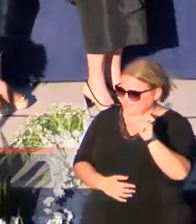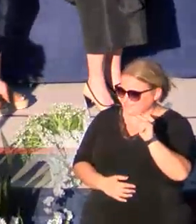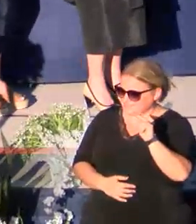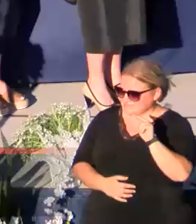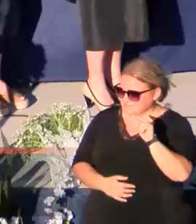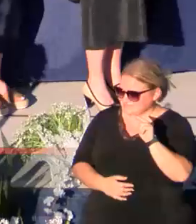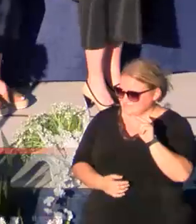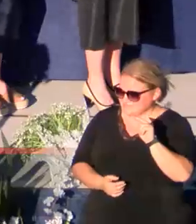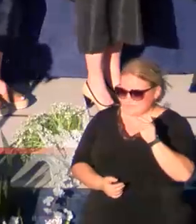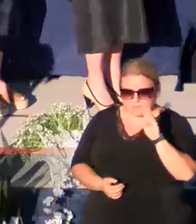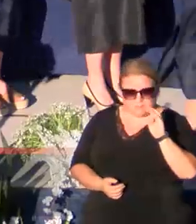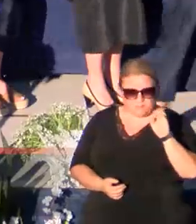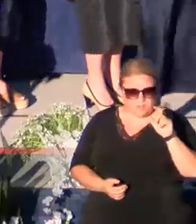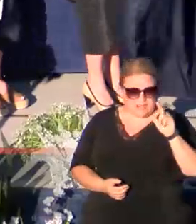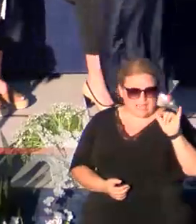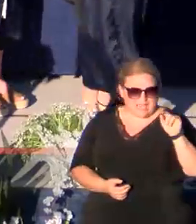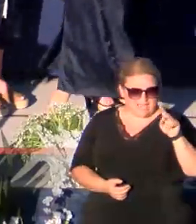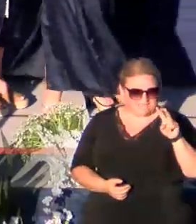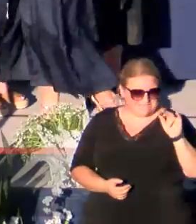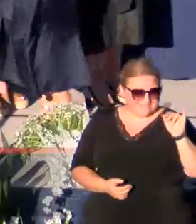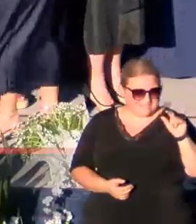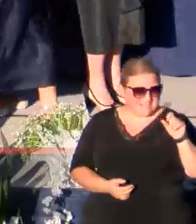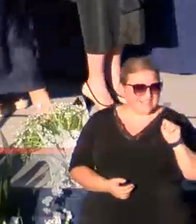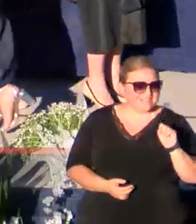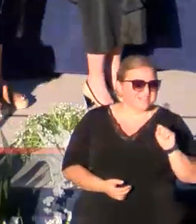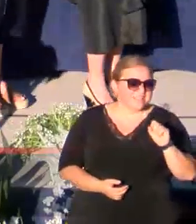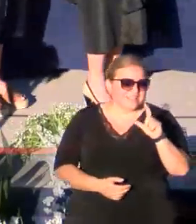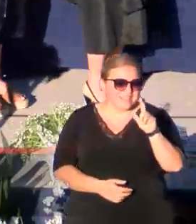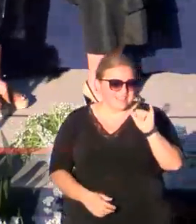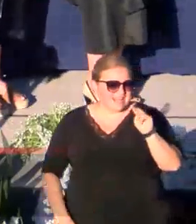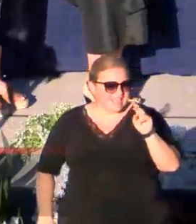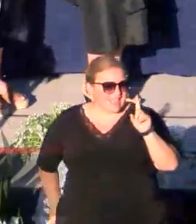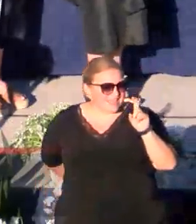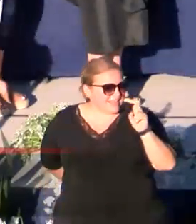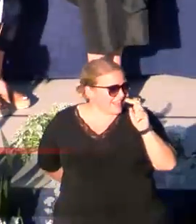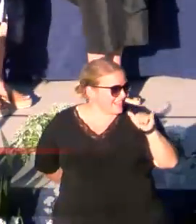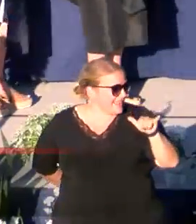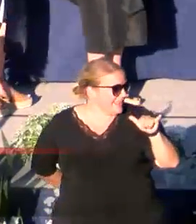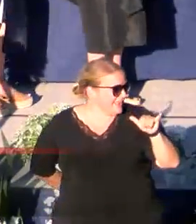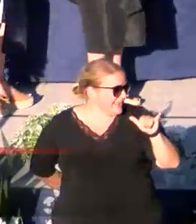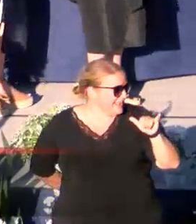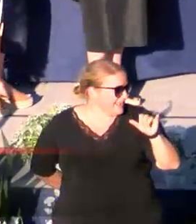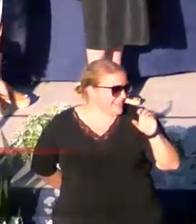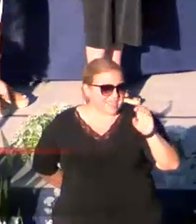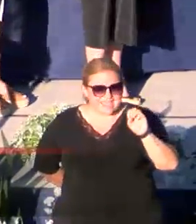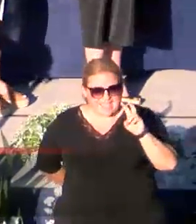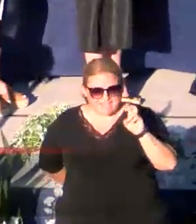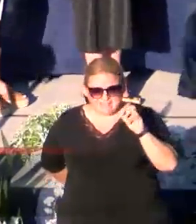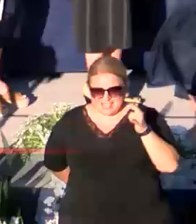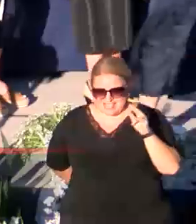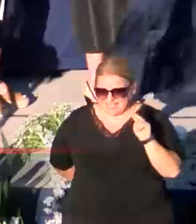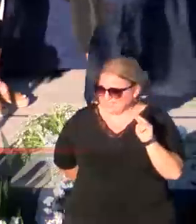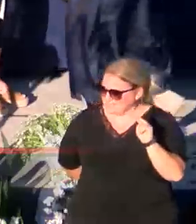Veronica Velasquez. Lindsay Loading. Evelyn